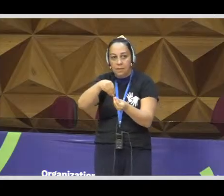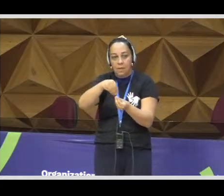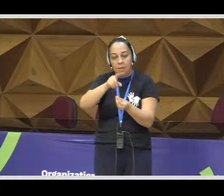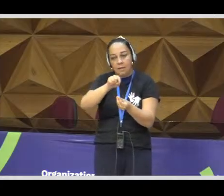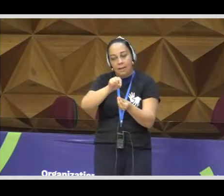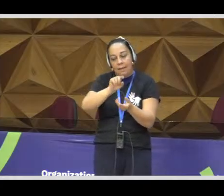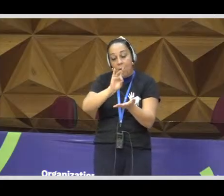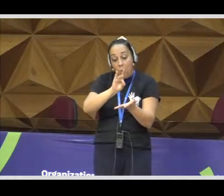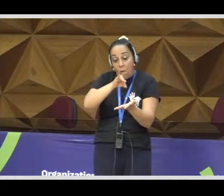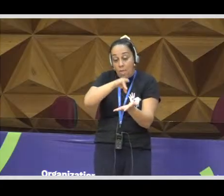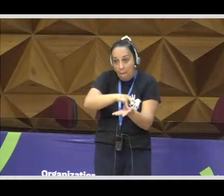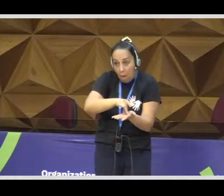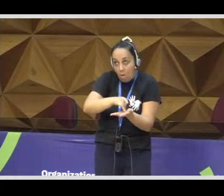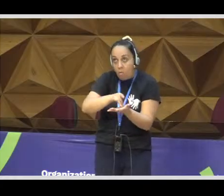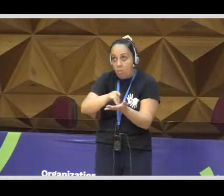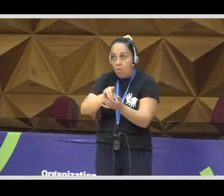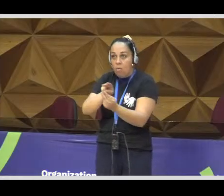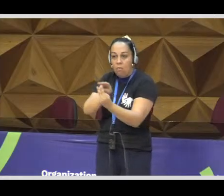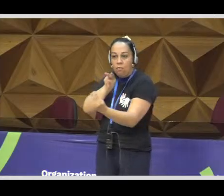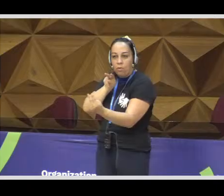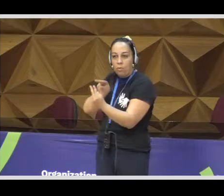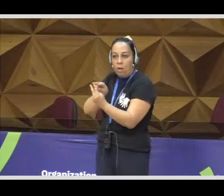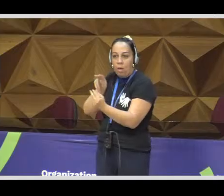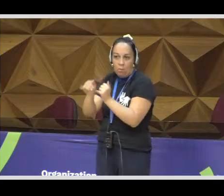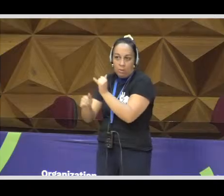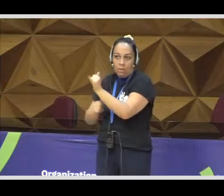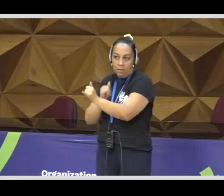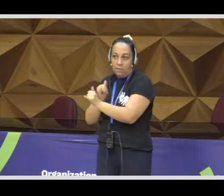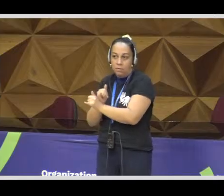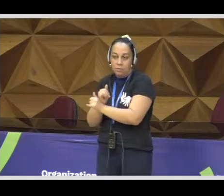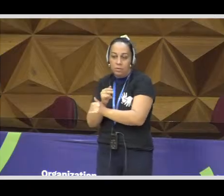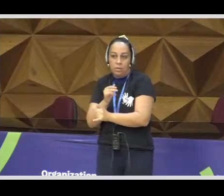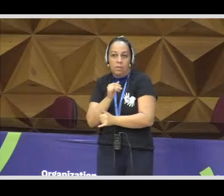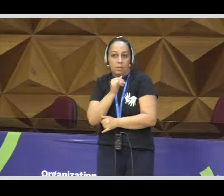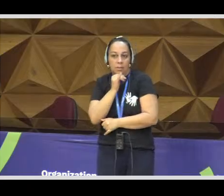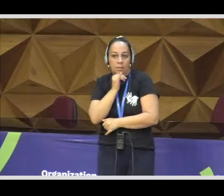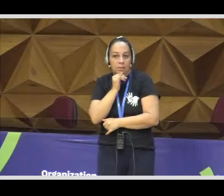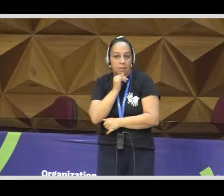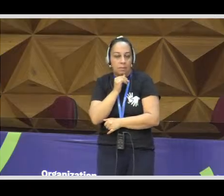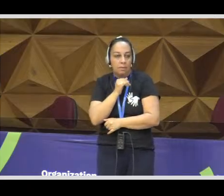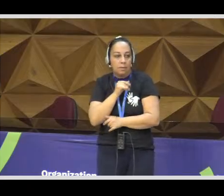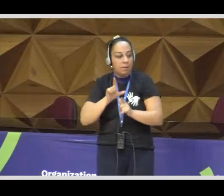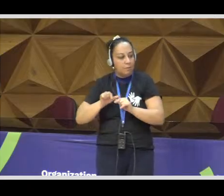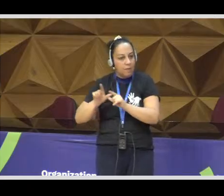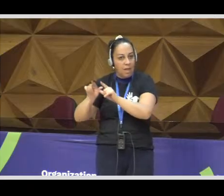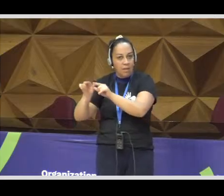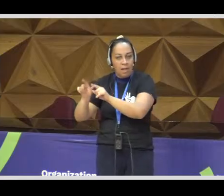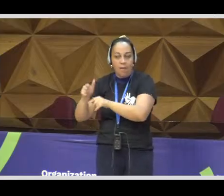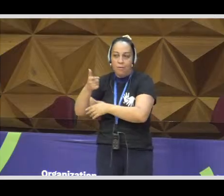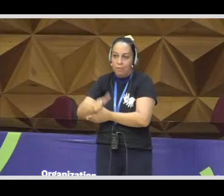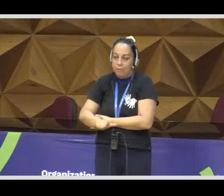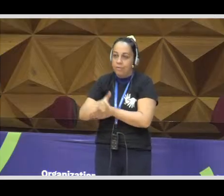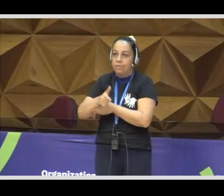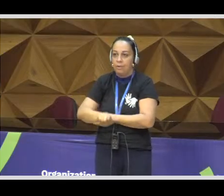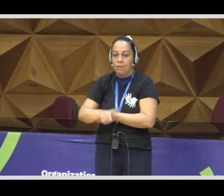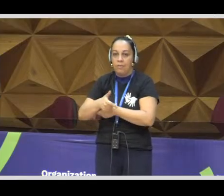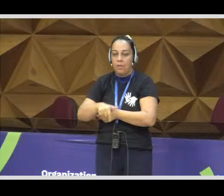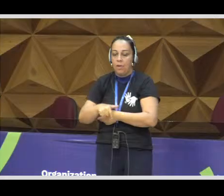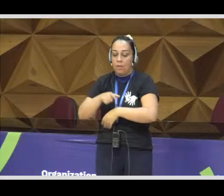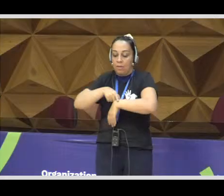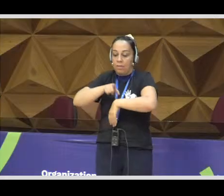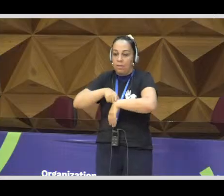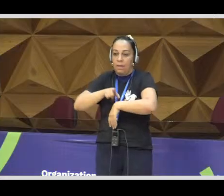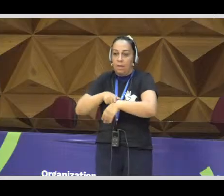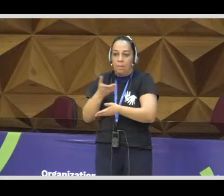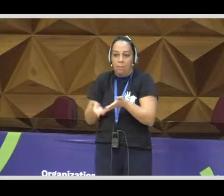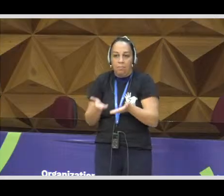So if you think about journeys, well, yeah, kind of often they're a repetitive and waste of time. If you think about your commute, maybe you commute to work in a bus